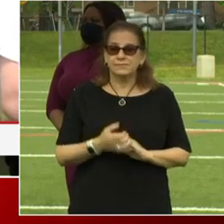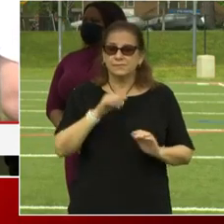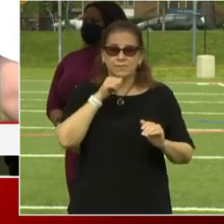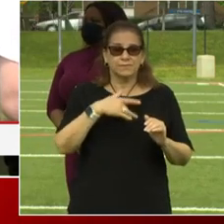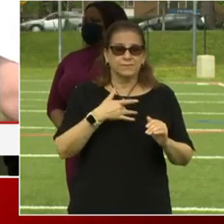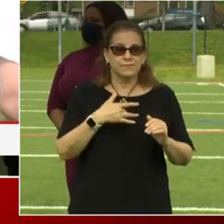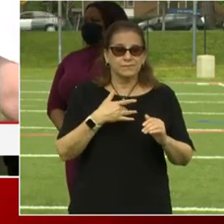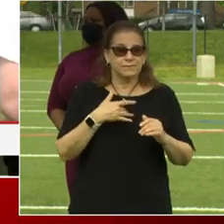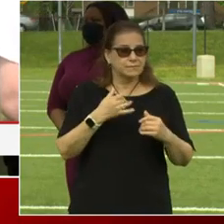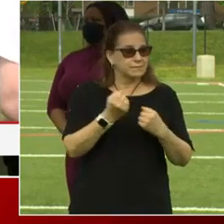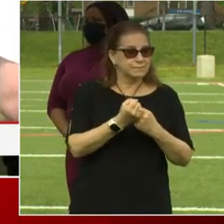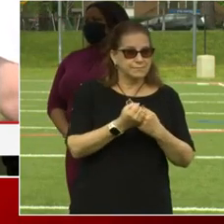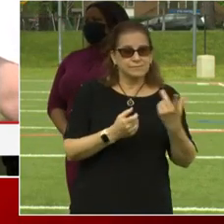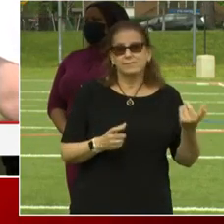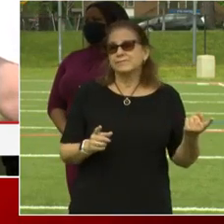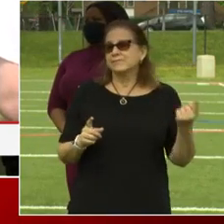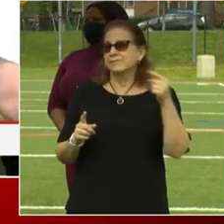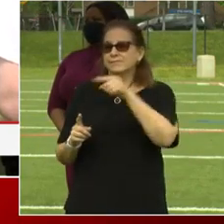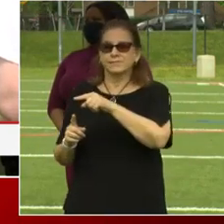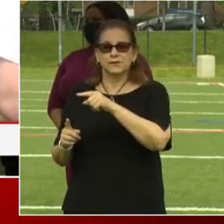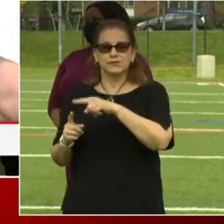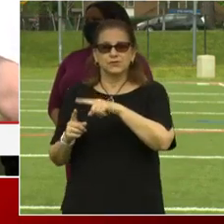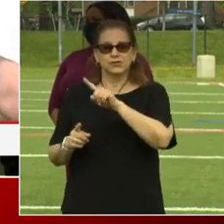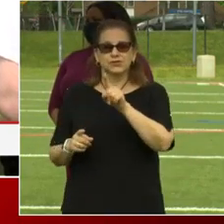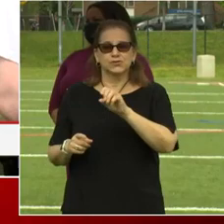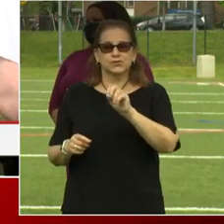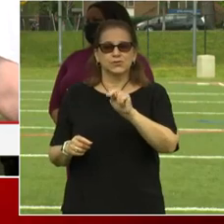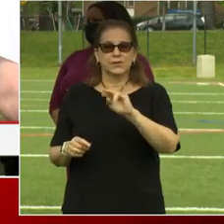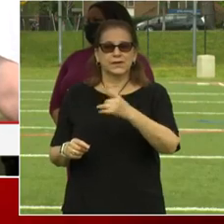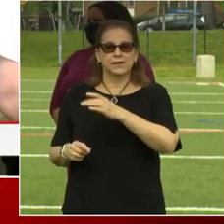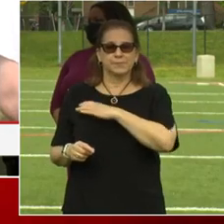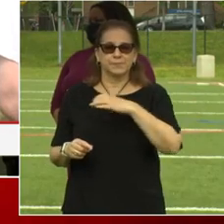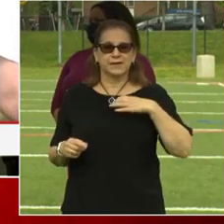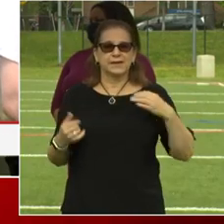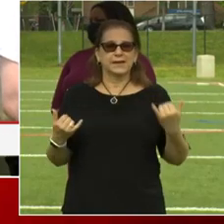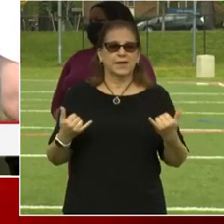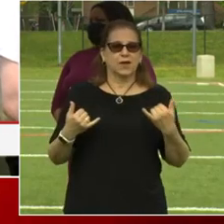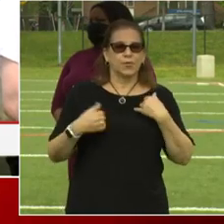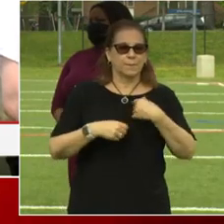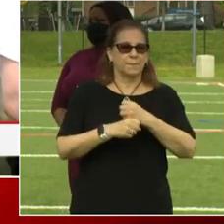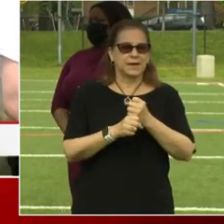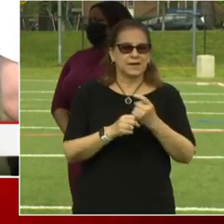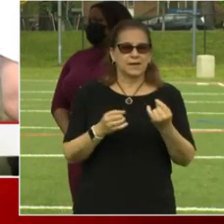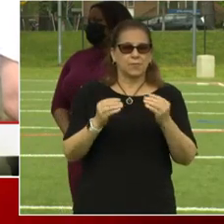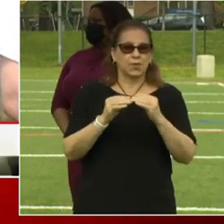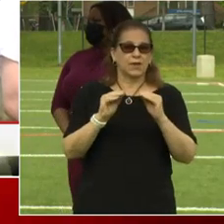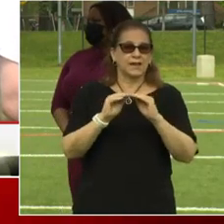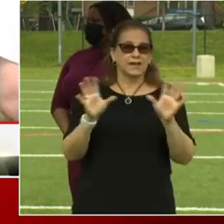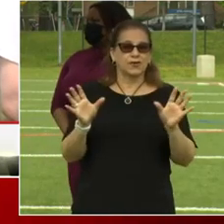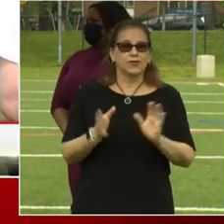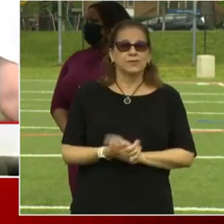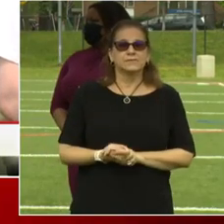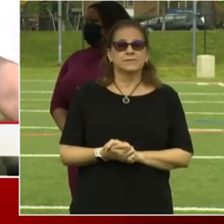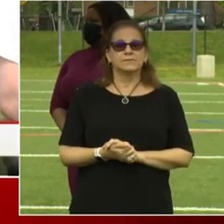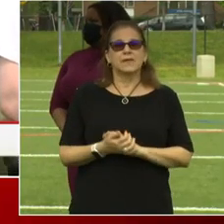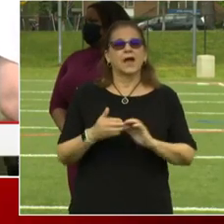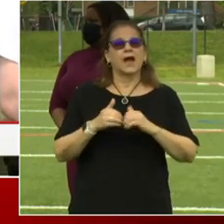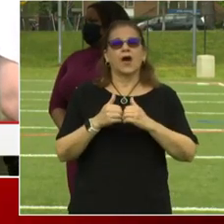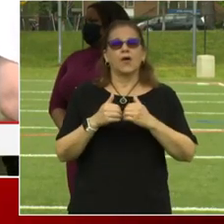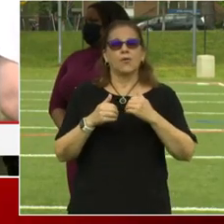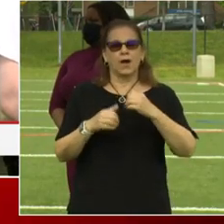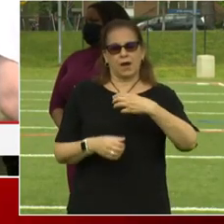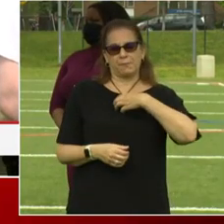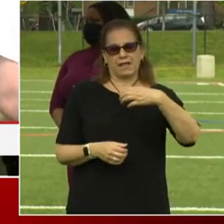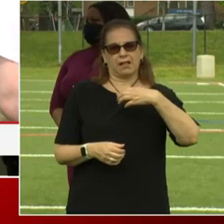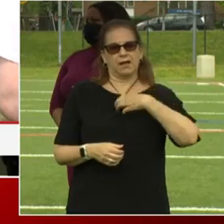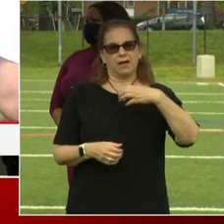sustained the Zoning Commission's decision. So clarity is an important part of what was going on with the appeals. But we also, through the amendments,